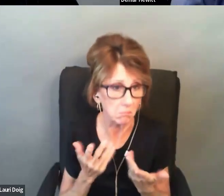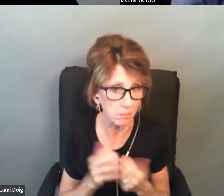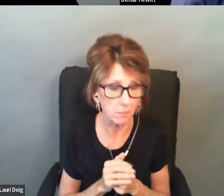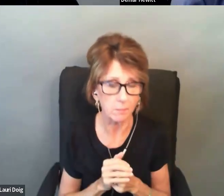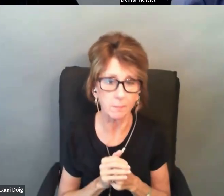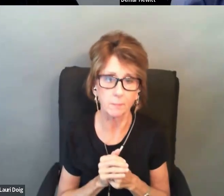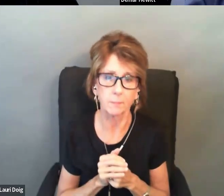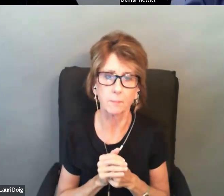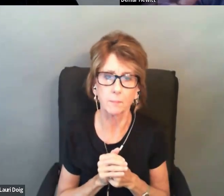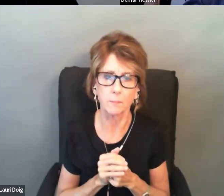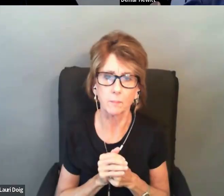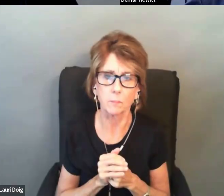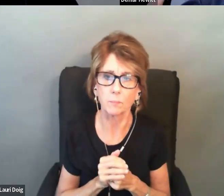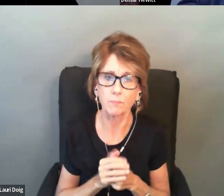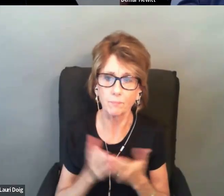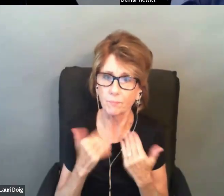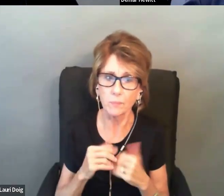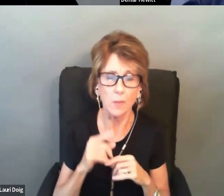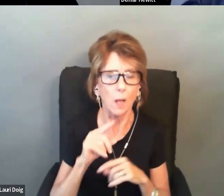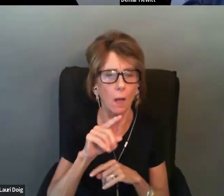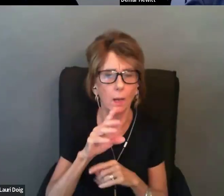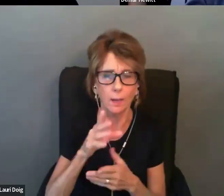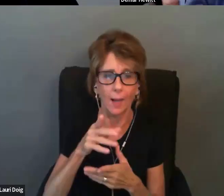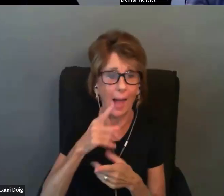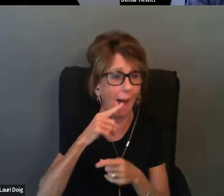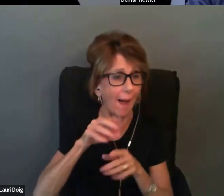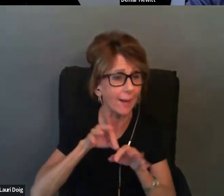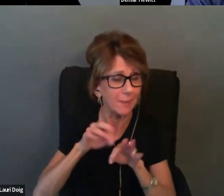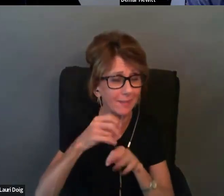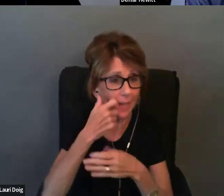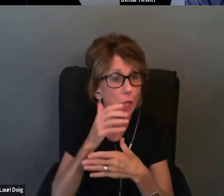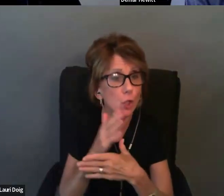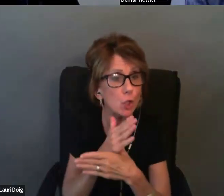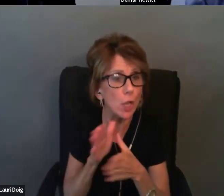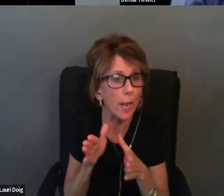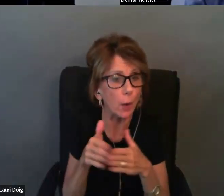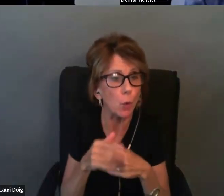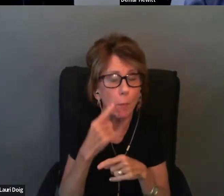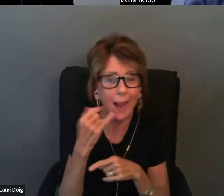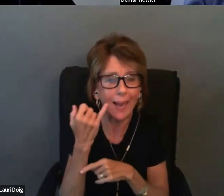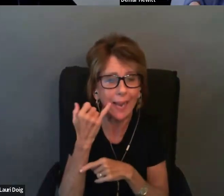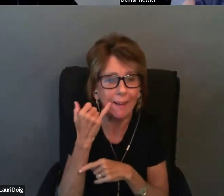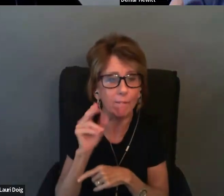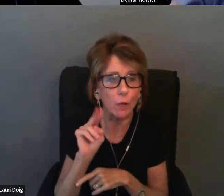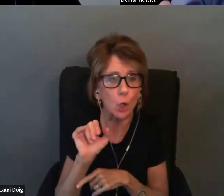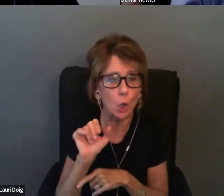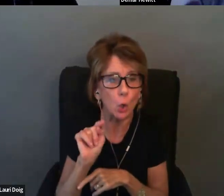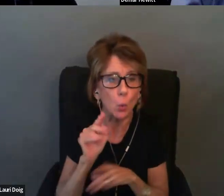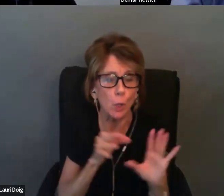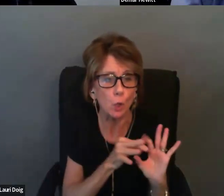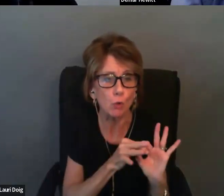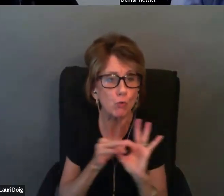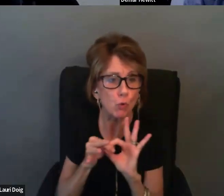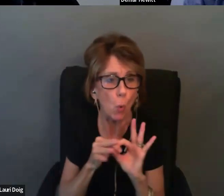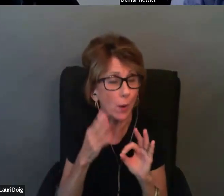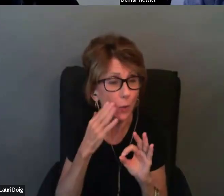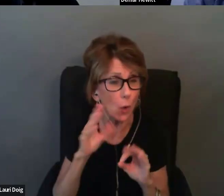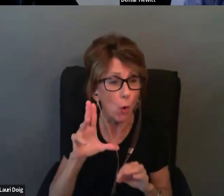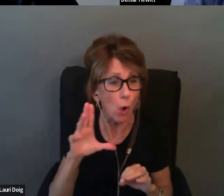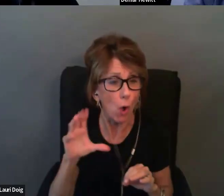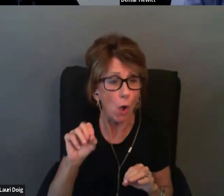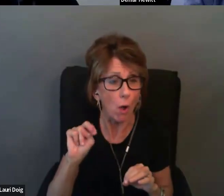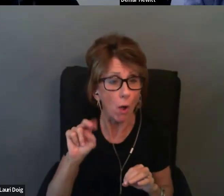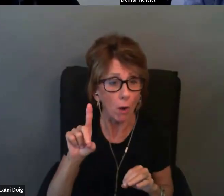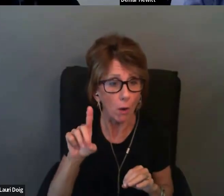particular room, but where you have units that are joined to each other, like in a condo